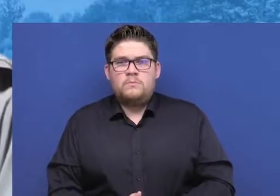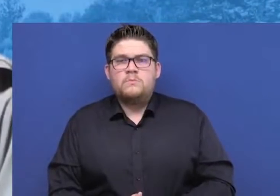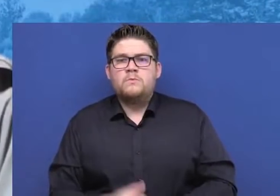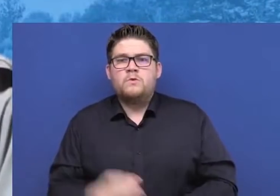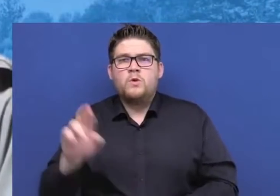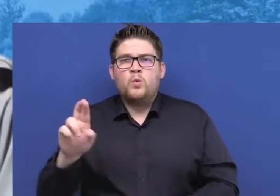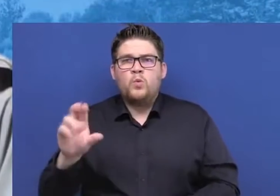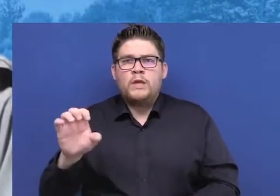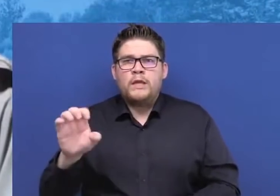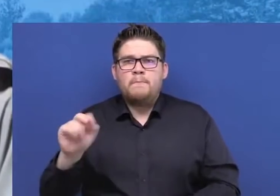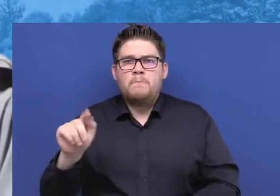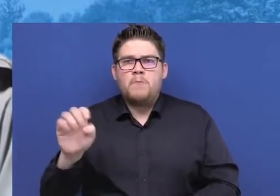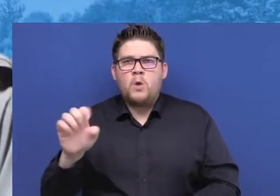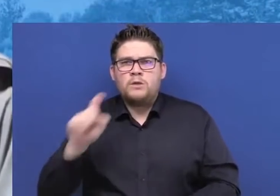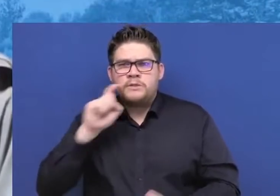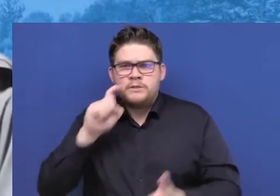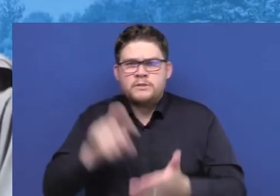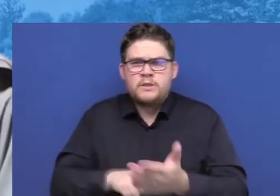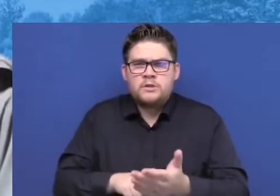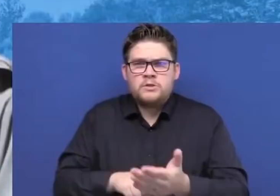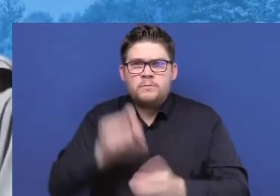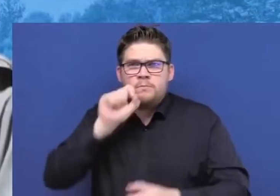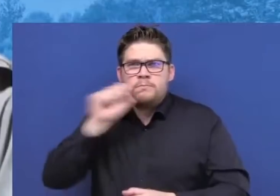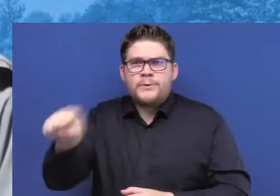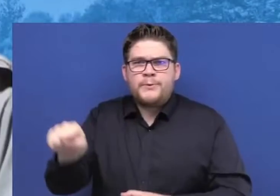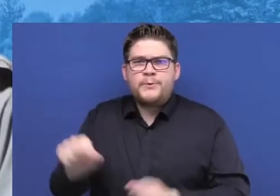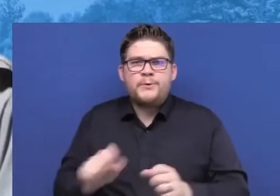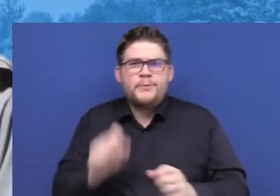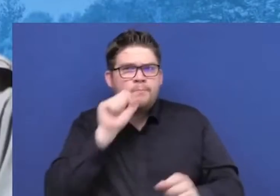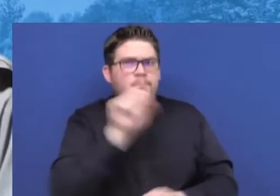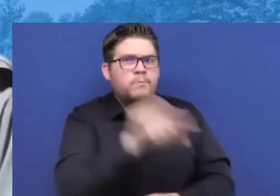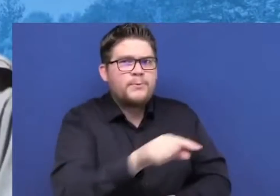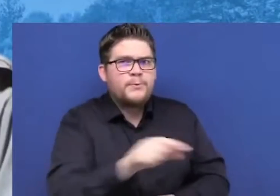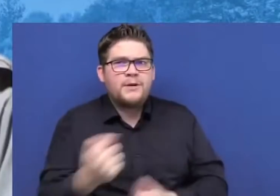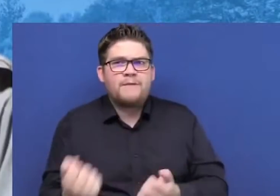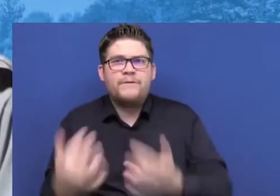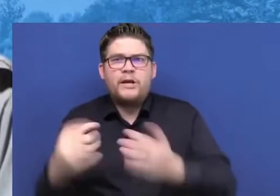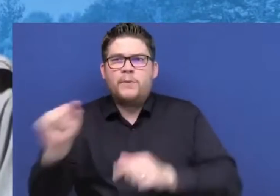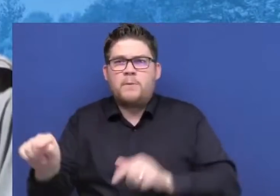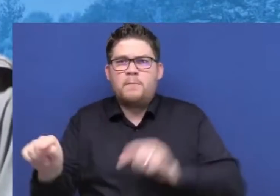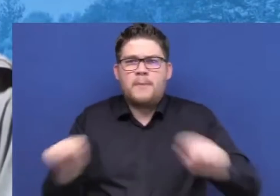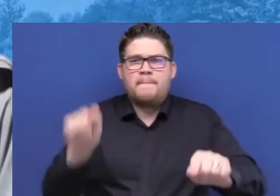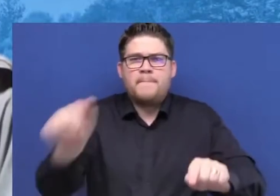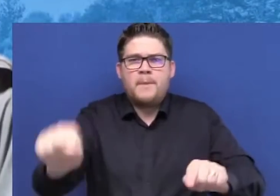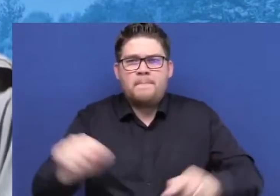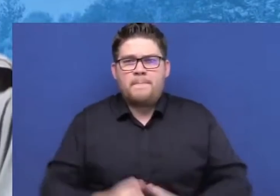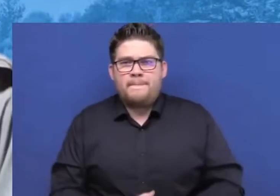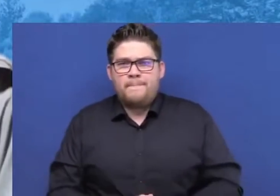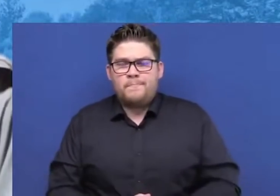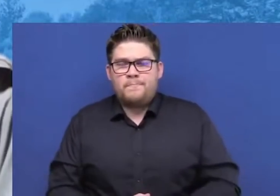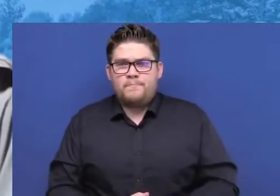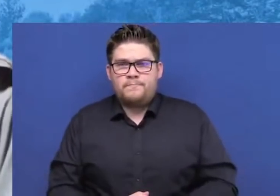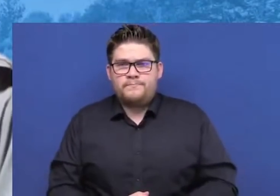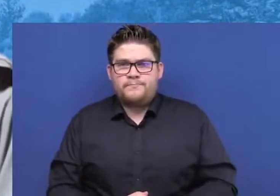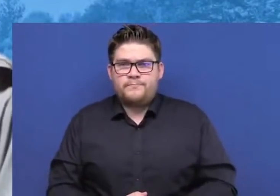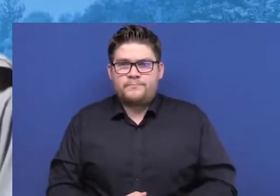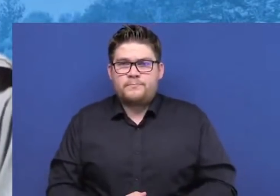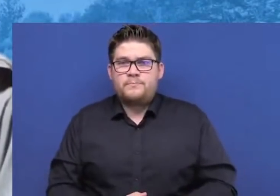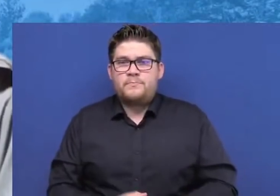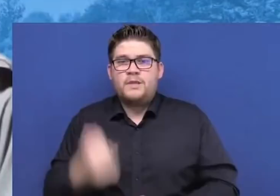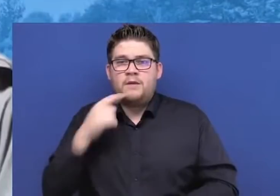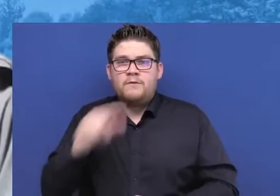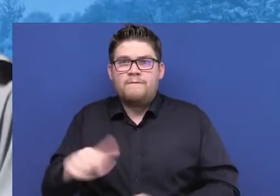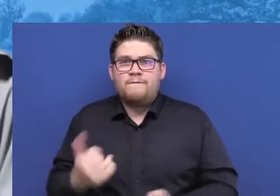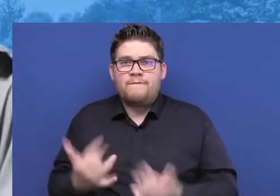forecast where an existing fire may move to in the future days, to help warn people ahead of those